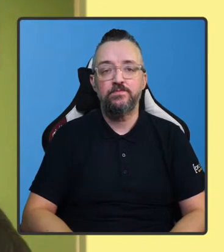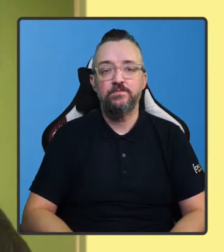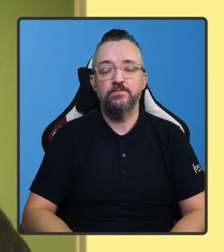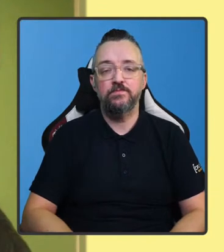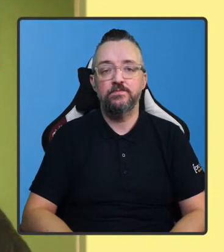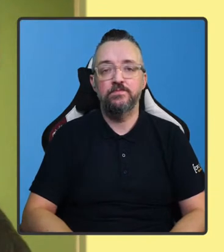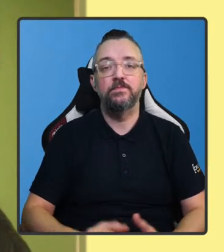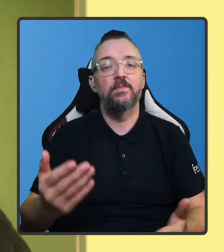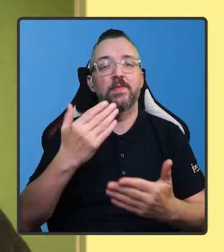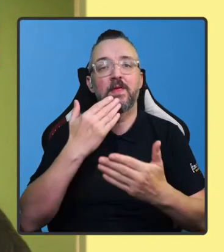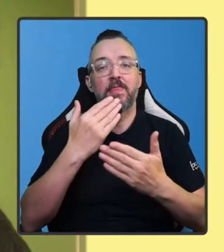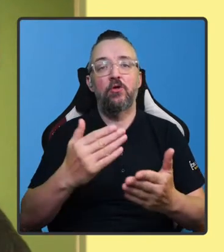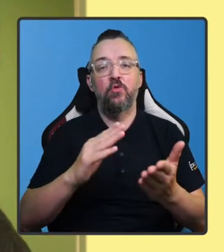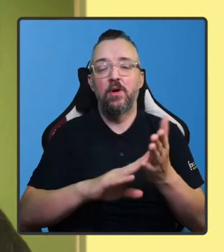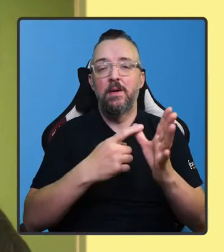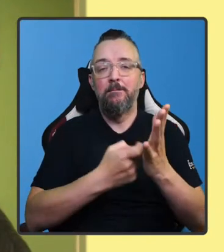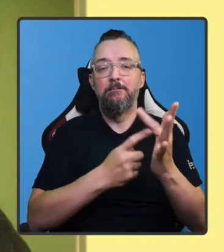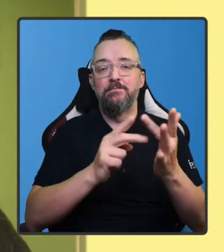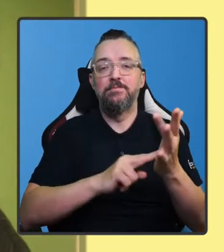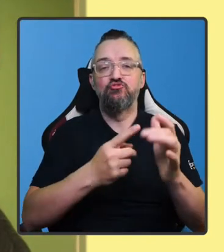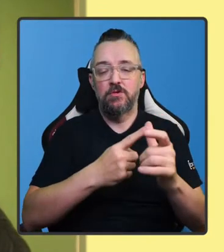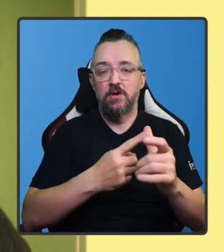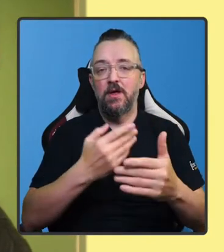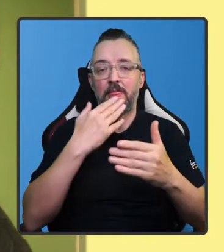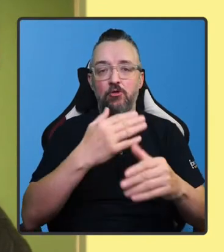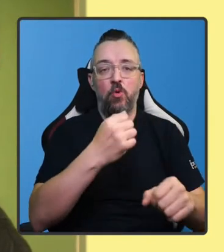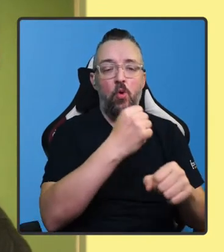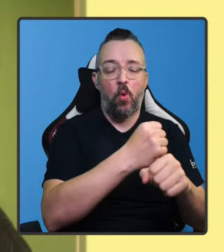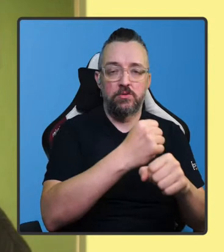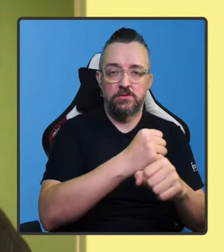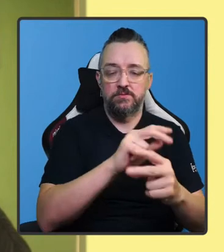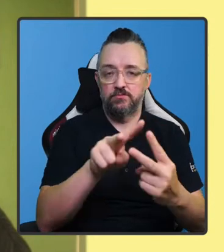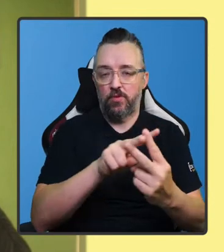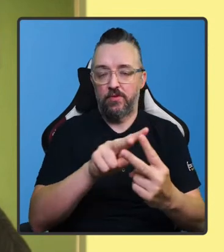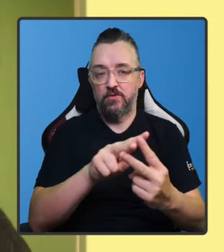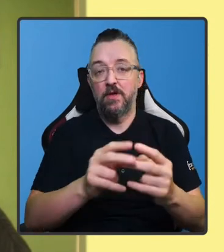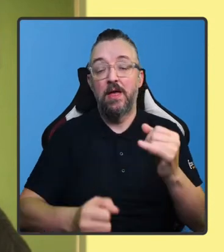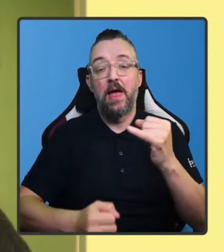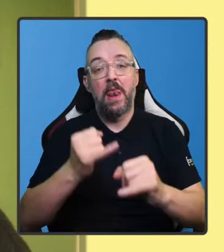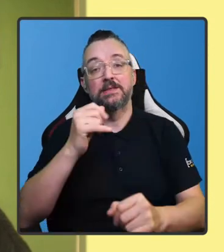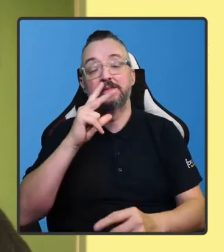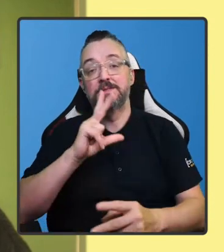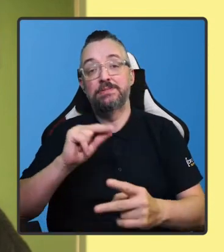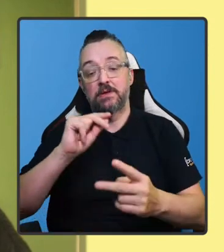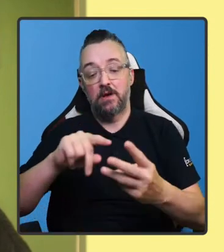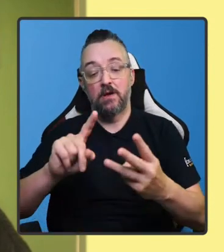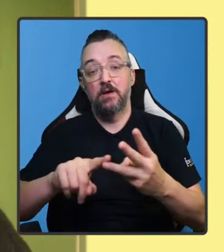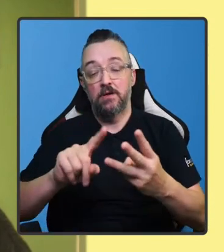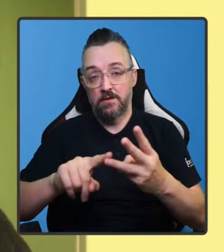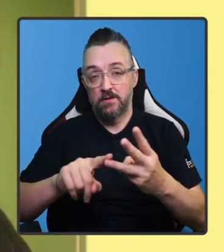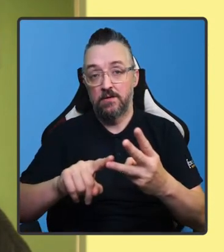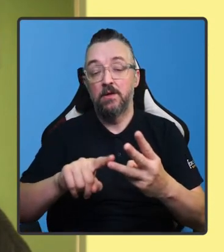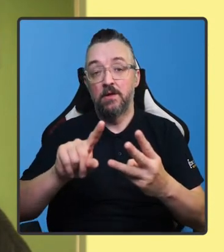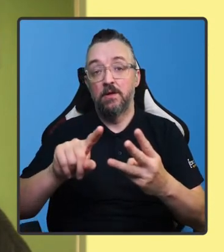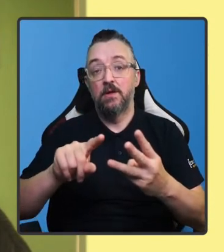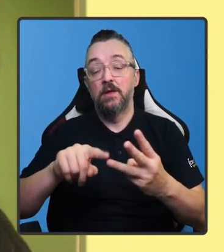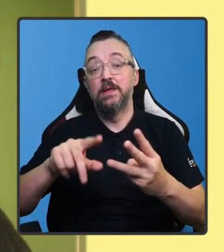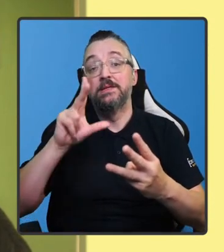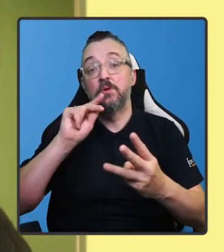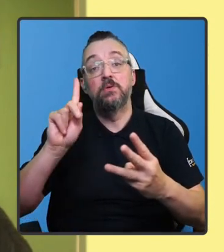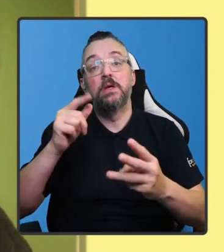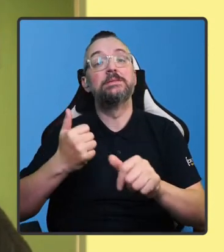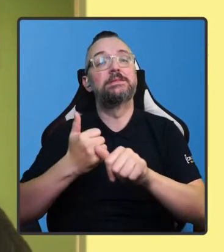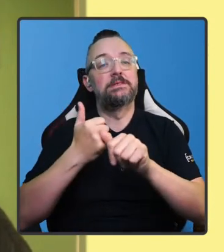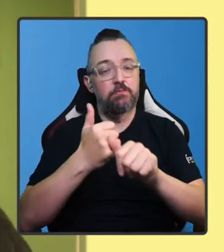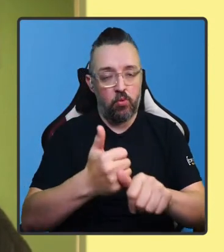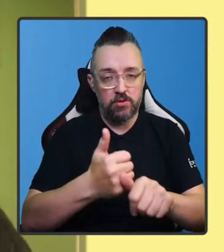Thank you very much, Marina, and thank you very much, Gordon. Our final speaker on this resolution and also speaking for the resolution